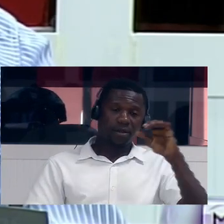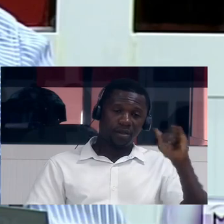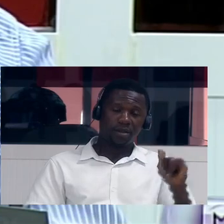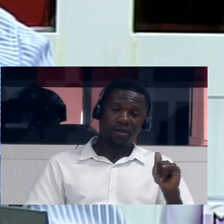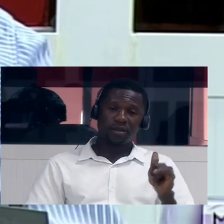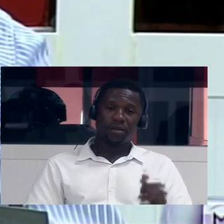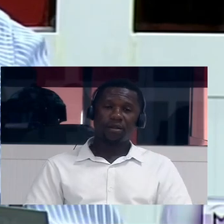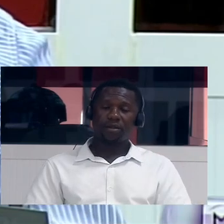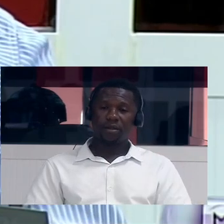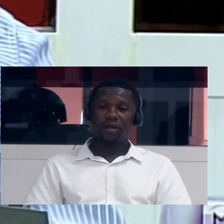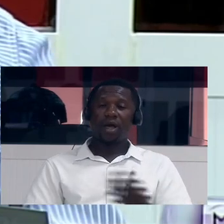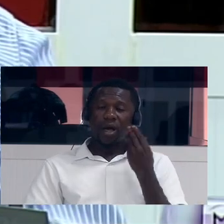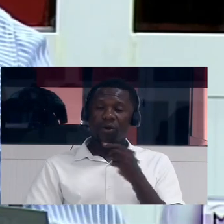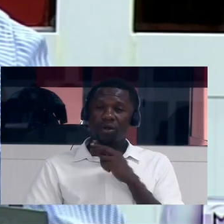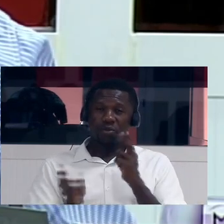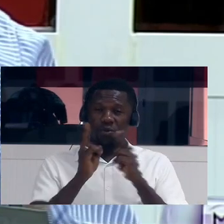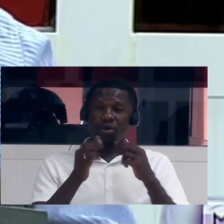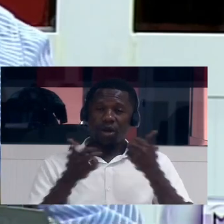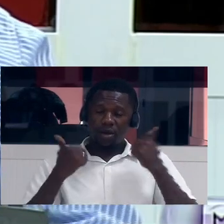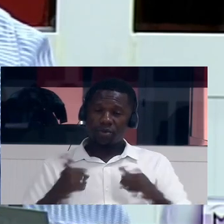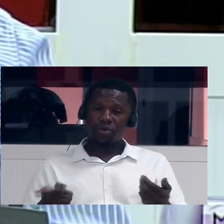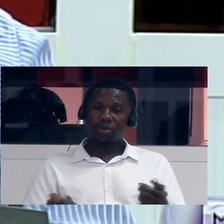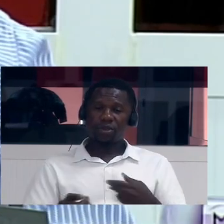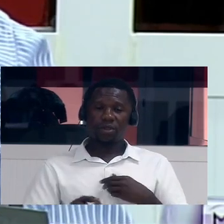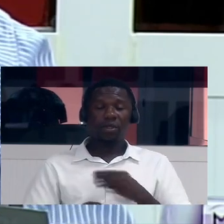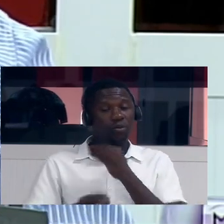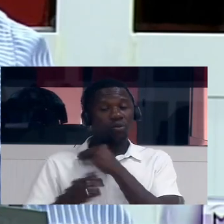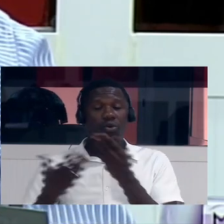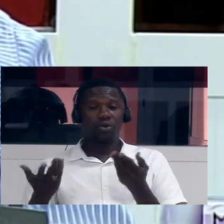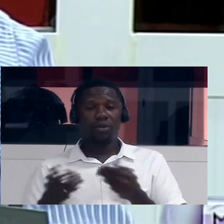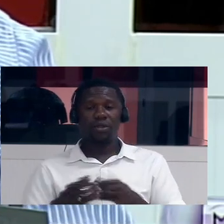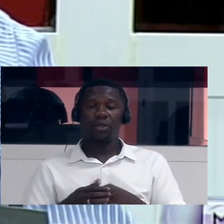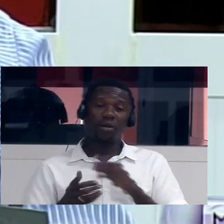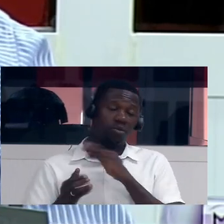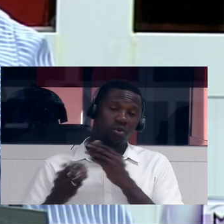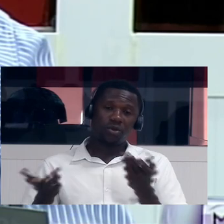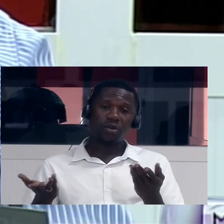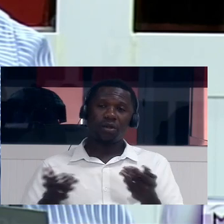shooting come about? He said, boss, boss. I said, no, tell me. Nobody is talking.